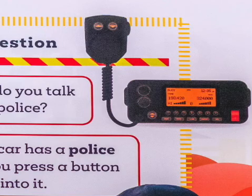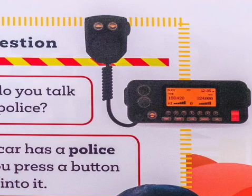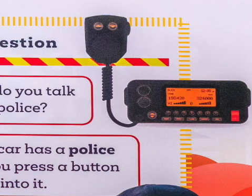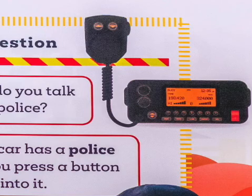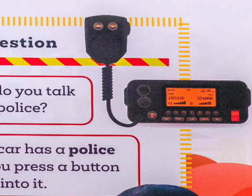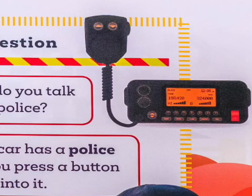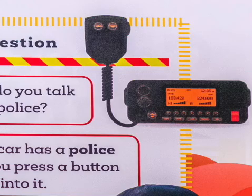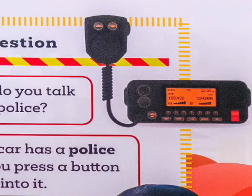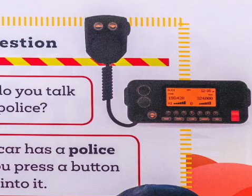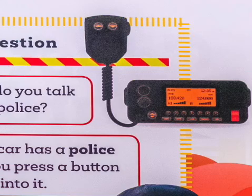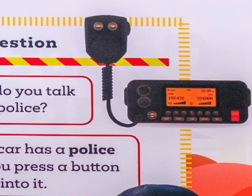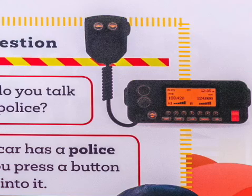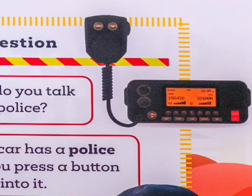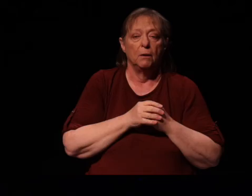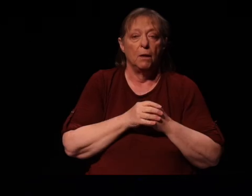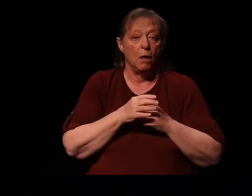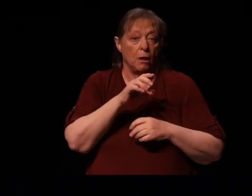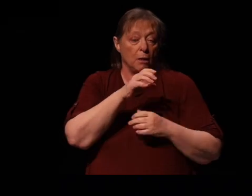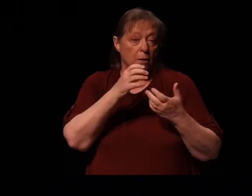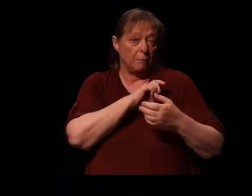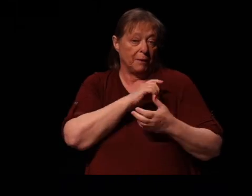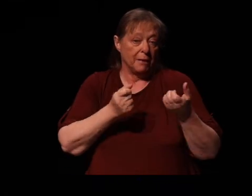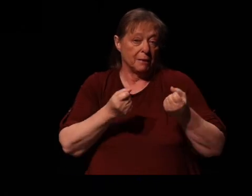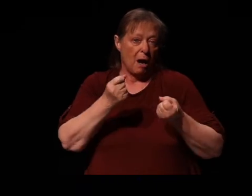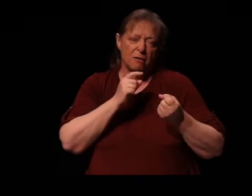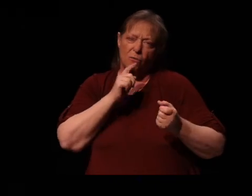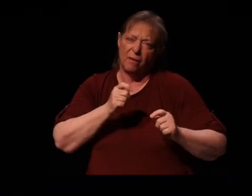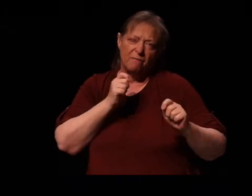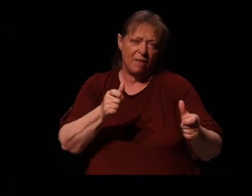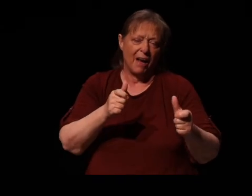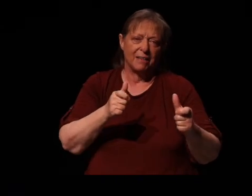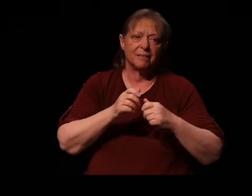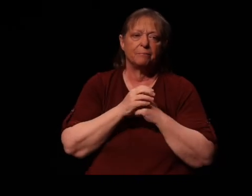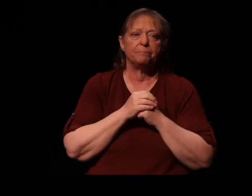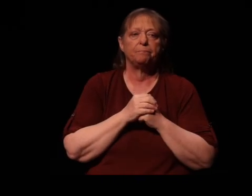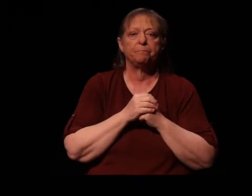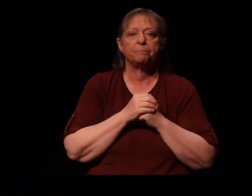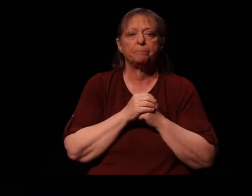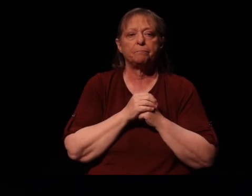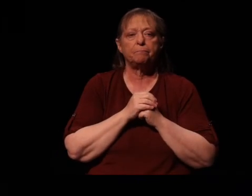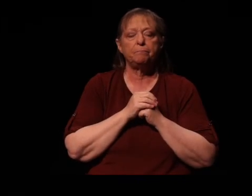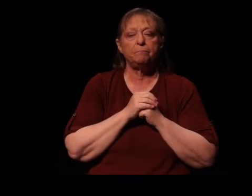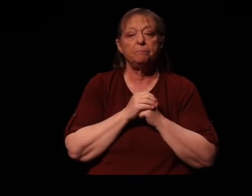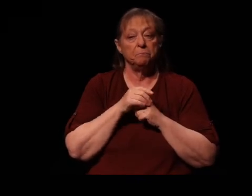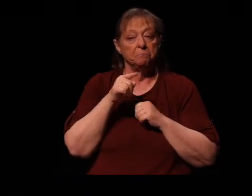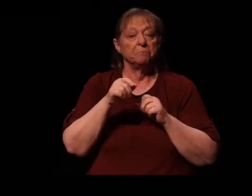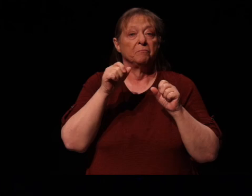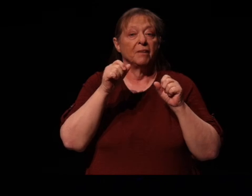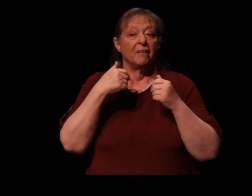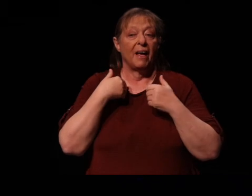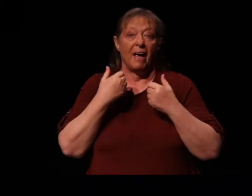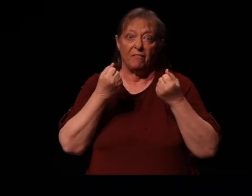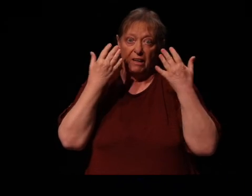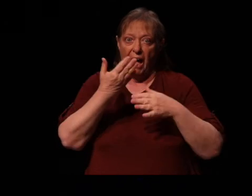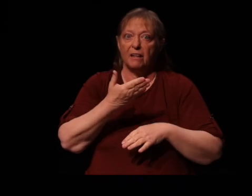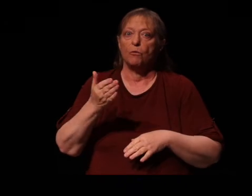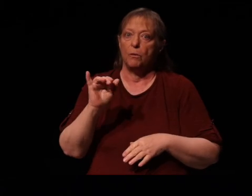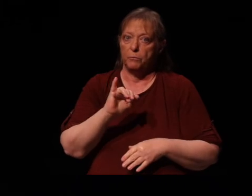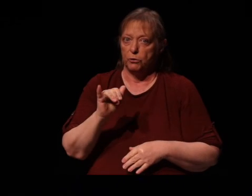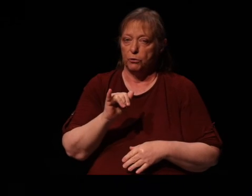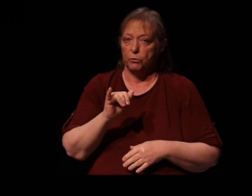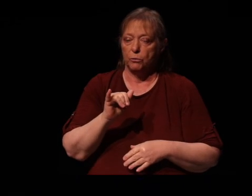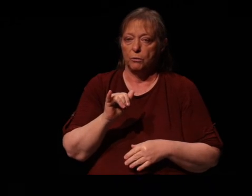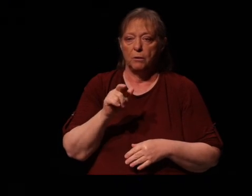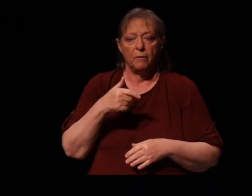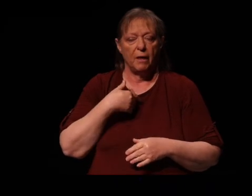rush to crime scenes. Police cars are really, really fast. And they carry